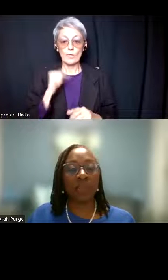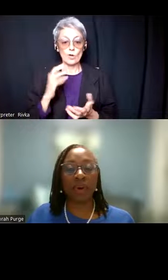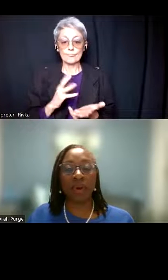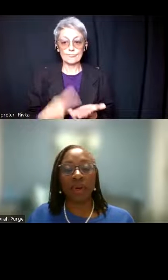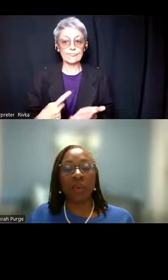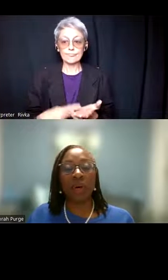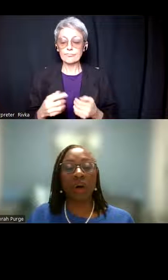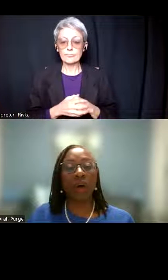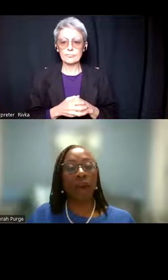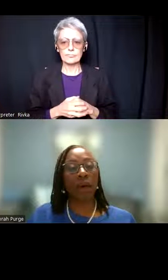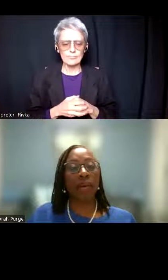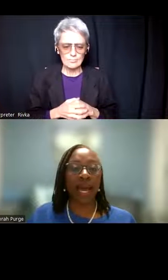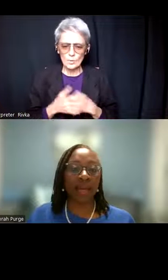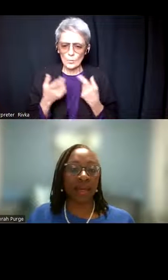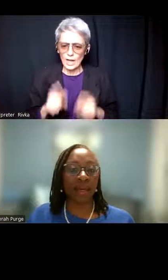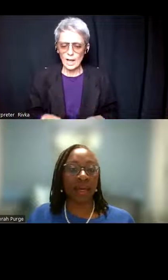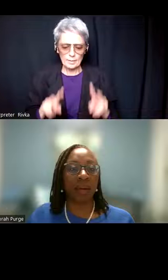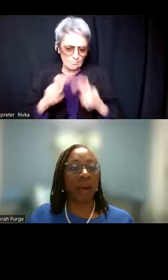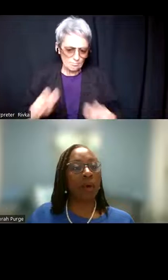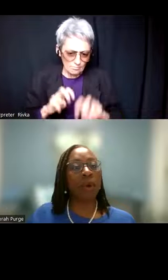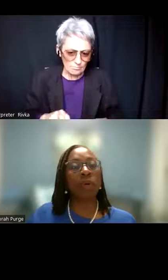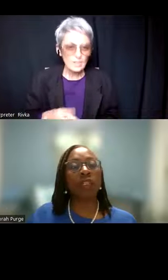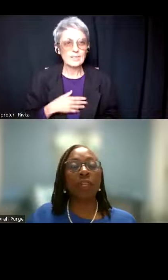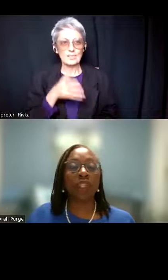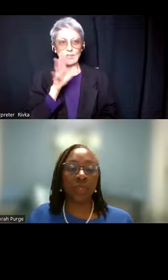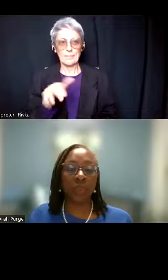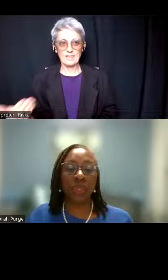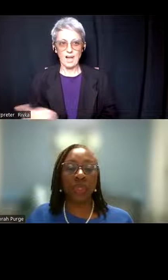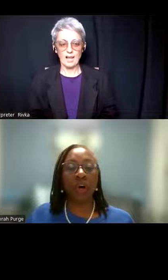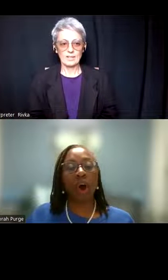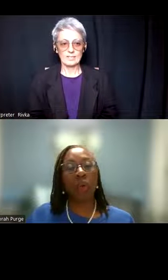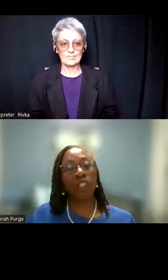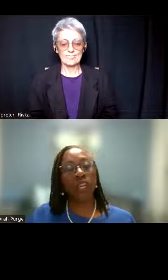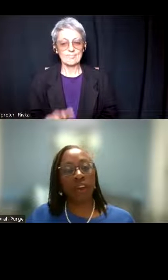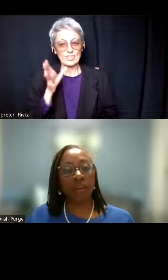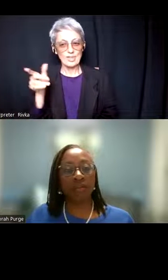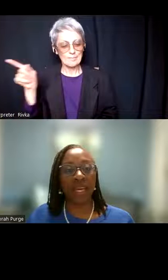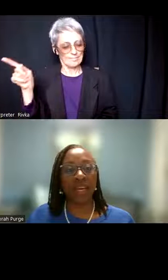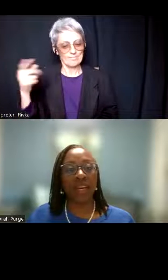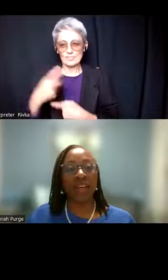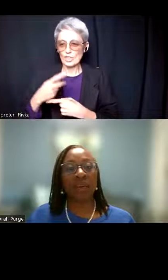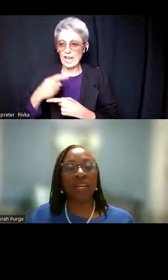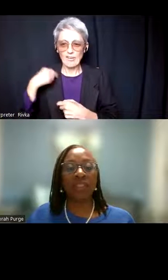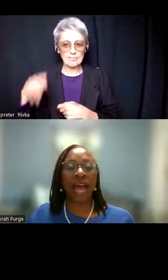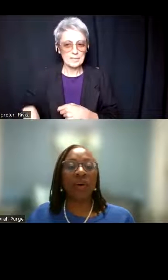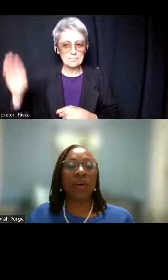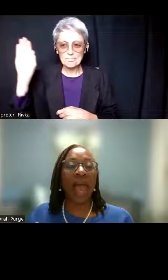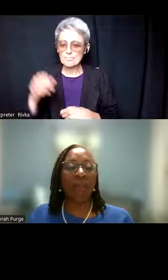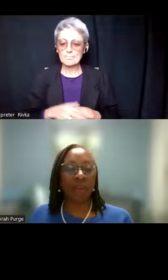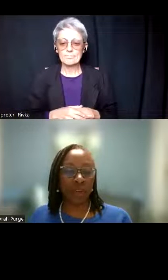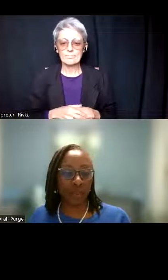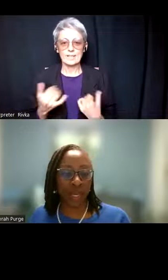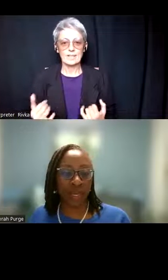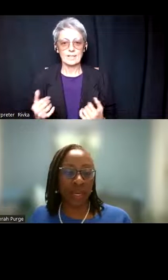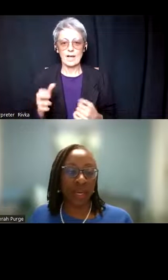dig deeper, my grandma died. My grandma was the person who always took care of me. What is now going to